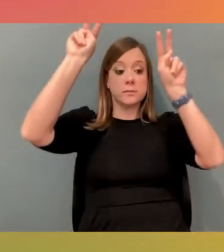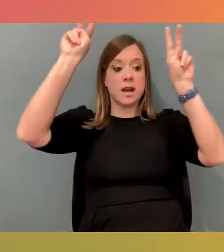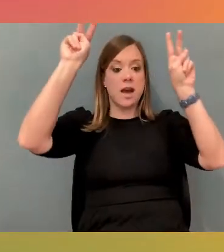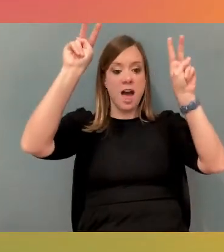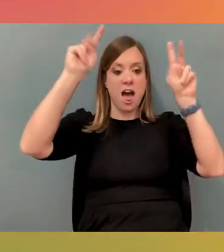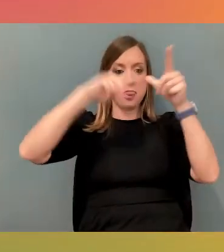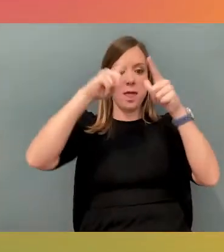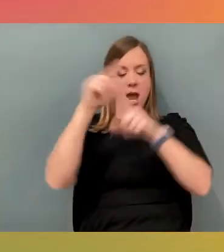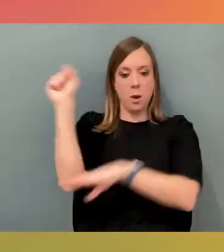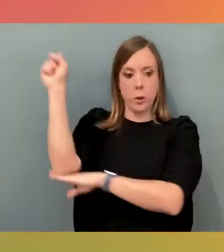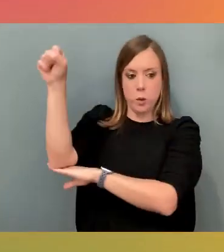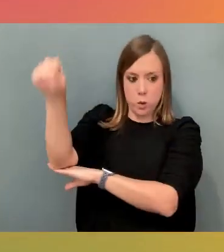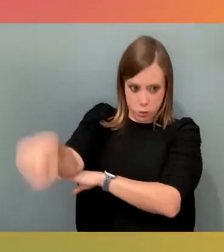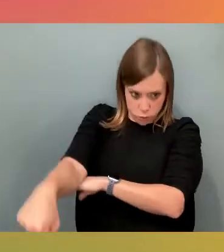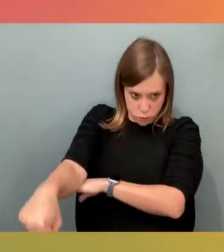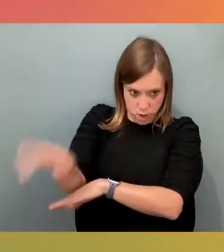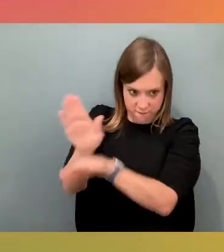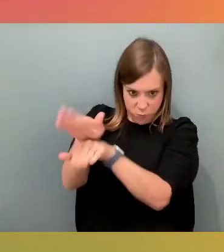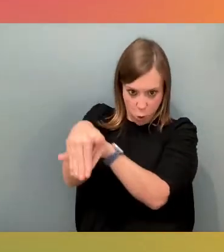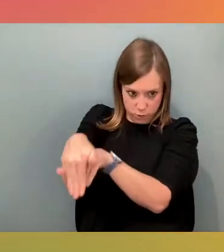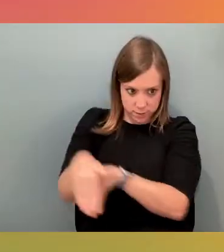at the hips, Uttanasana.